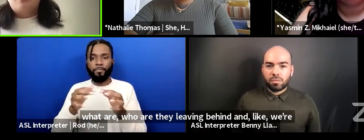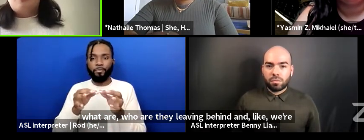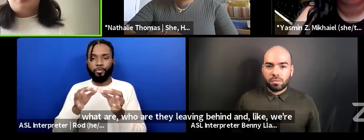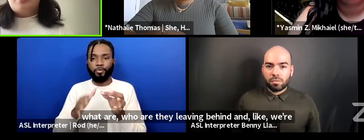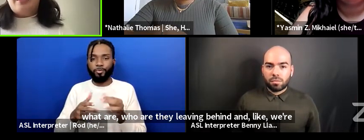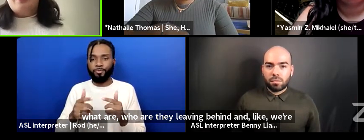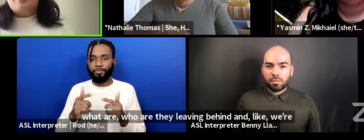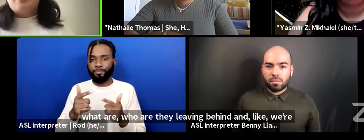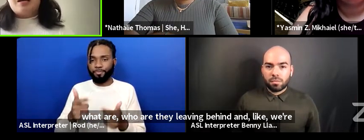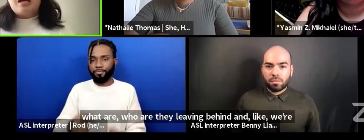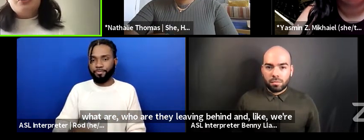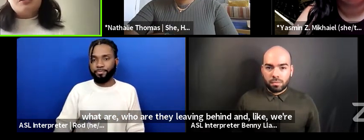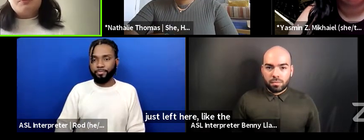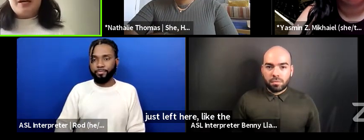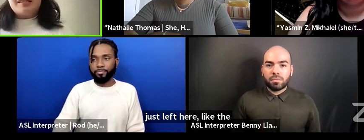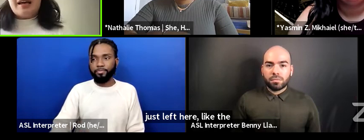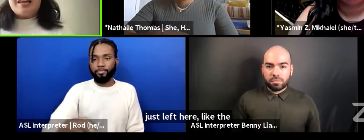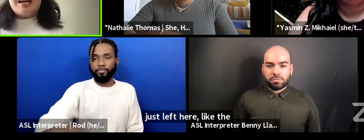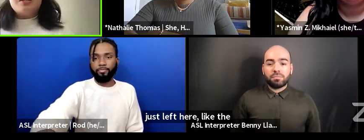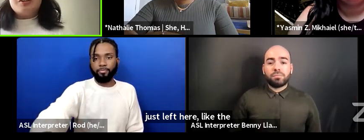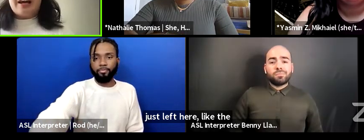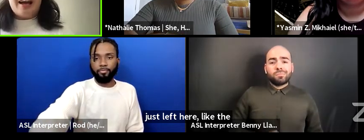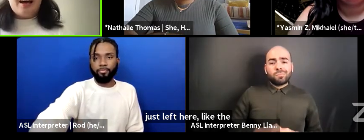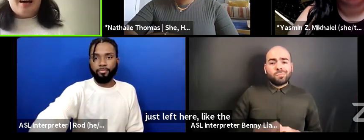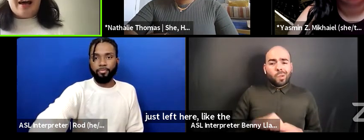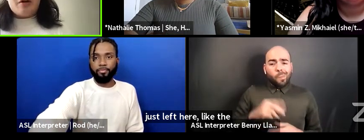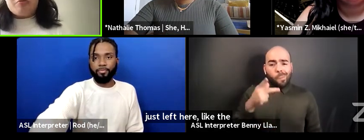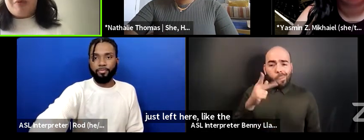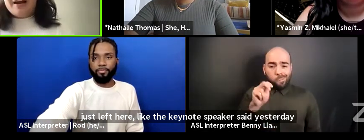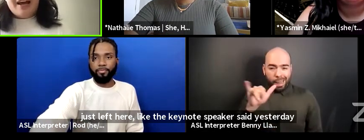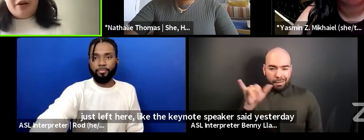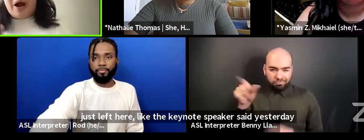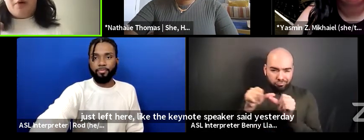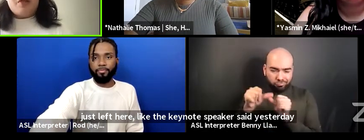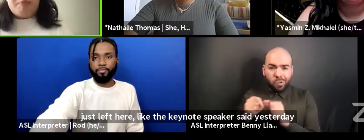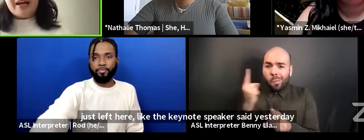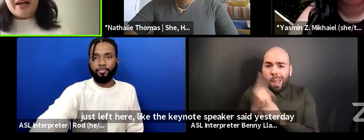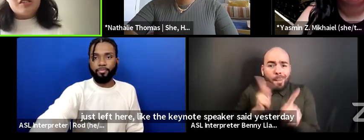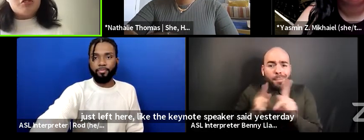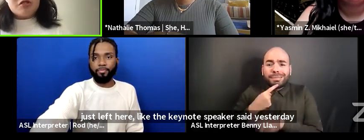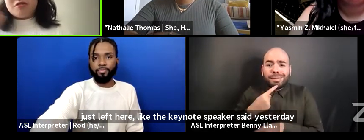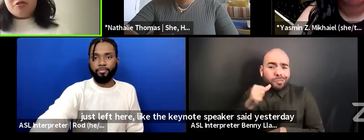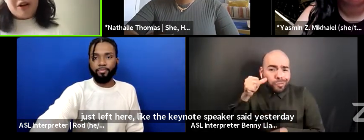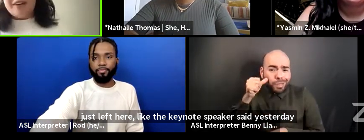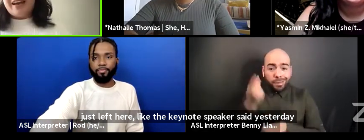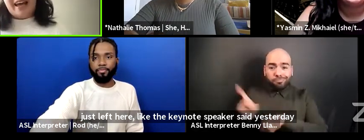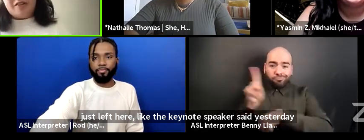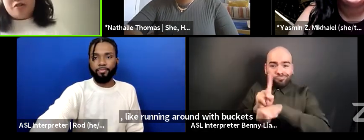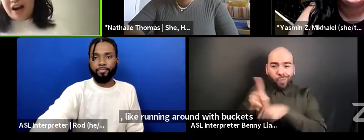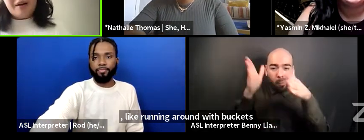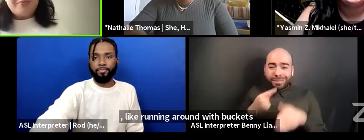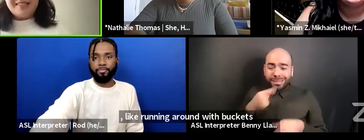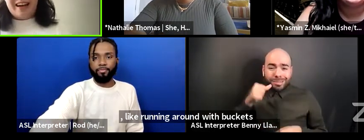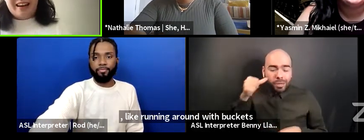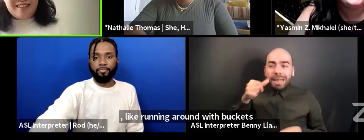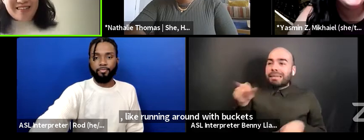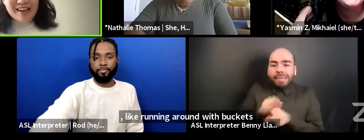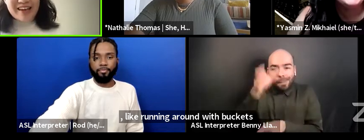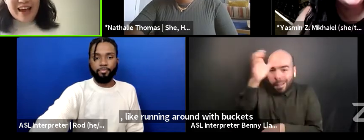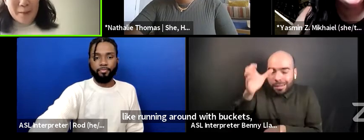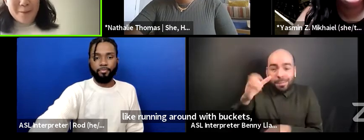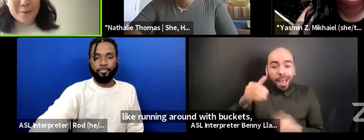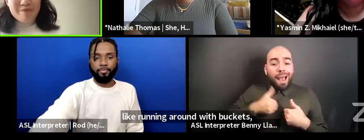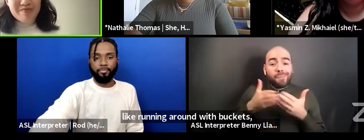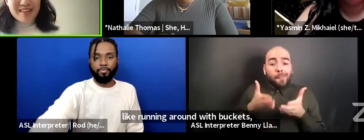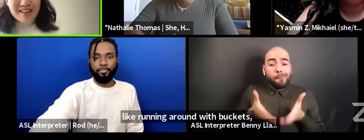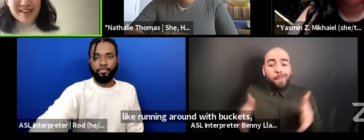here, like the keynote speaker said yesterday, like running around with buckets trying to get drops. And